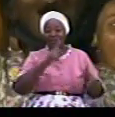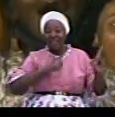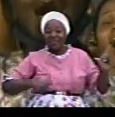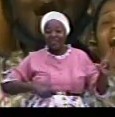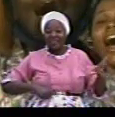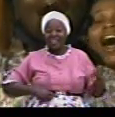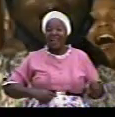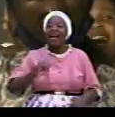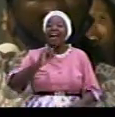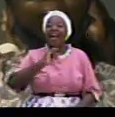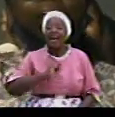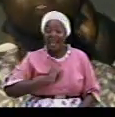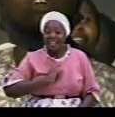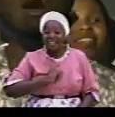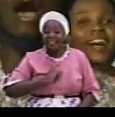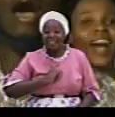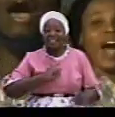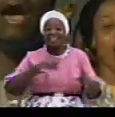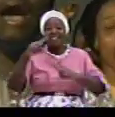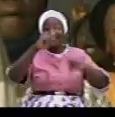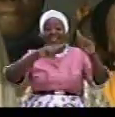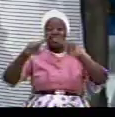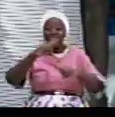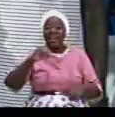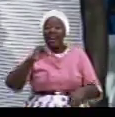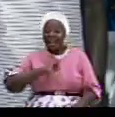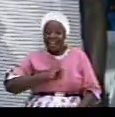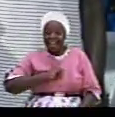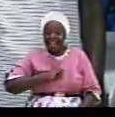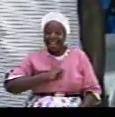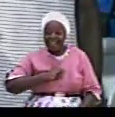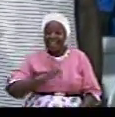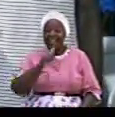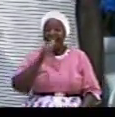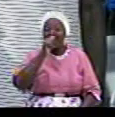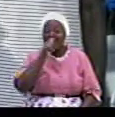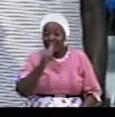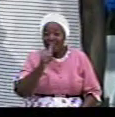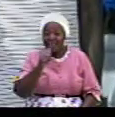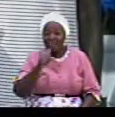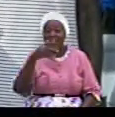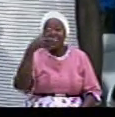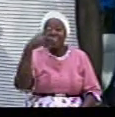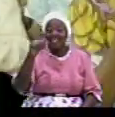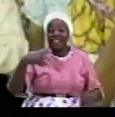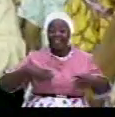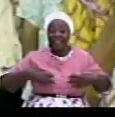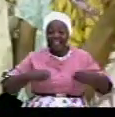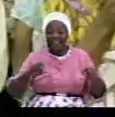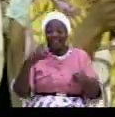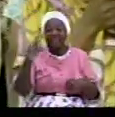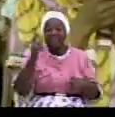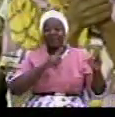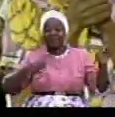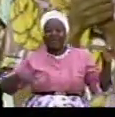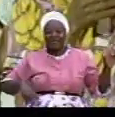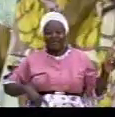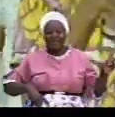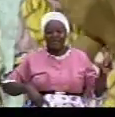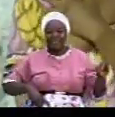I am the healed of the Lord. I'm